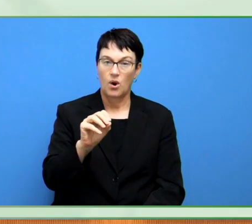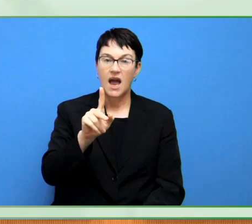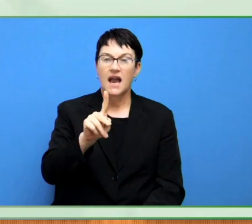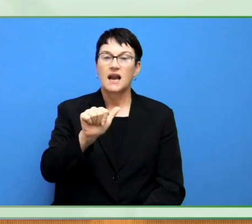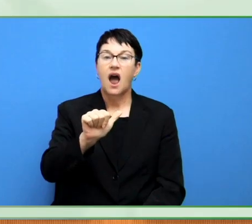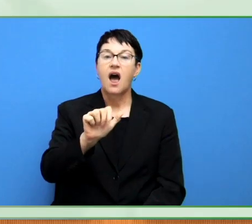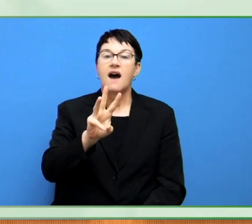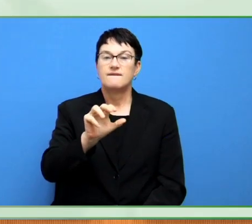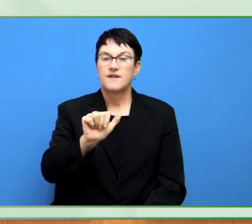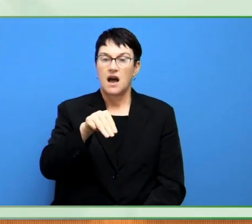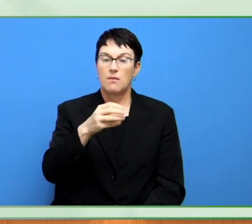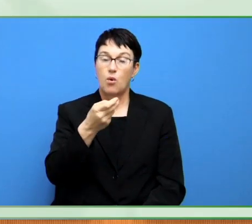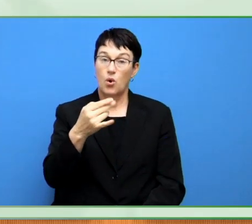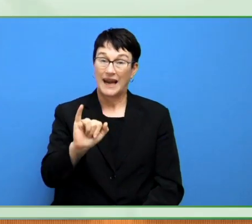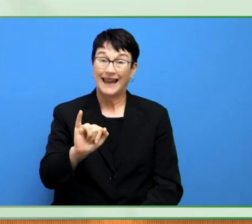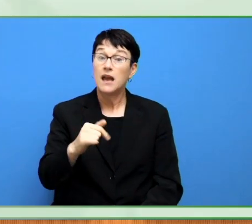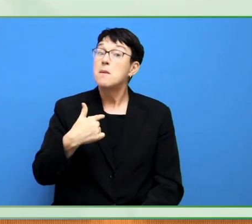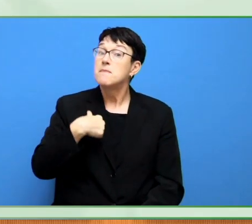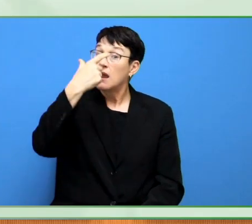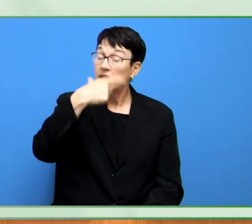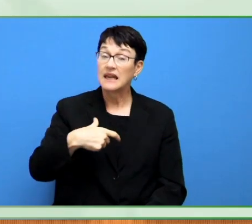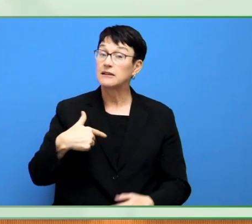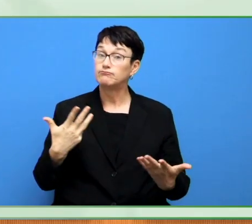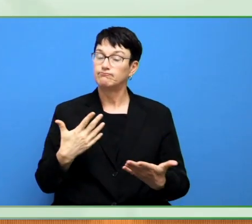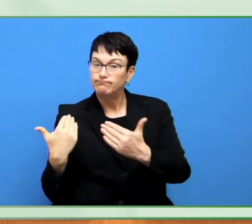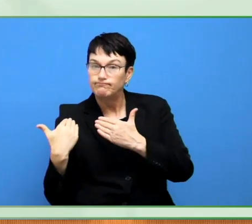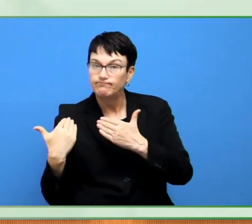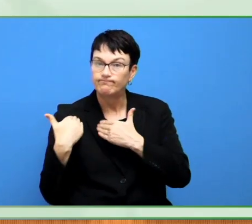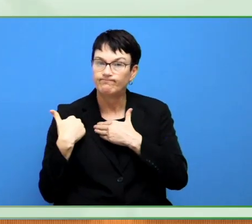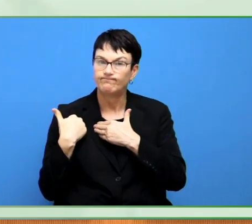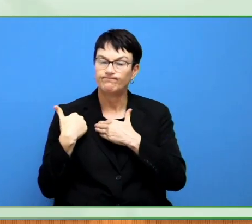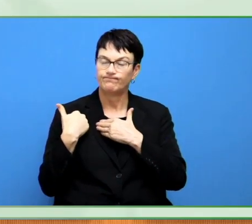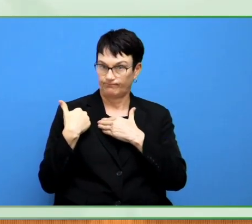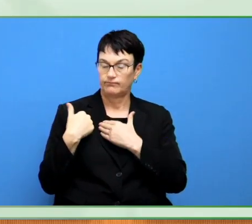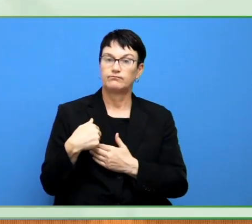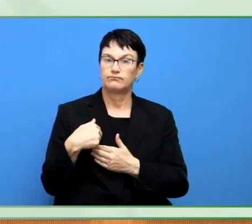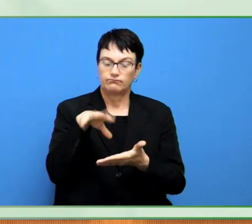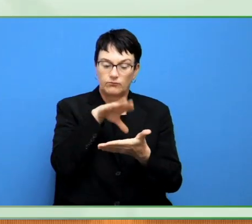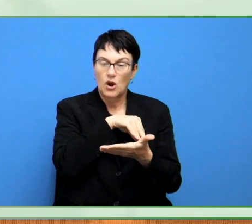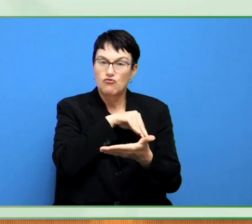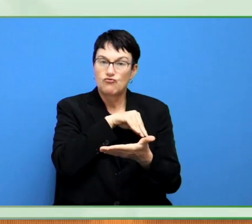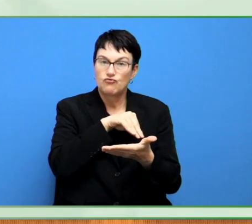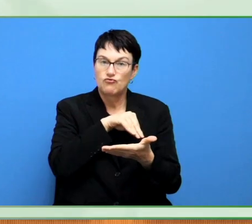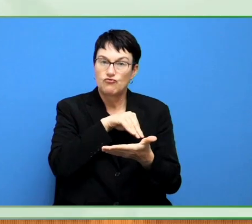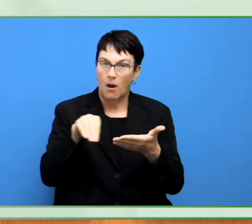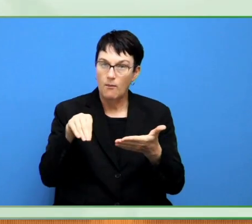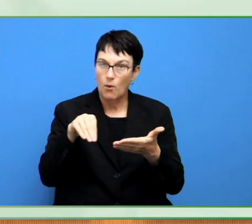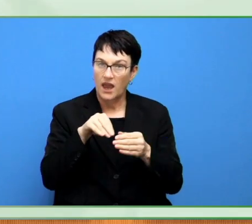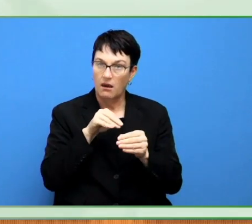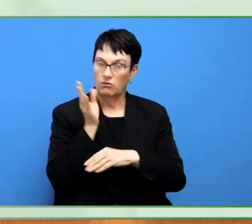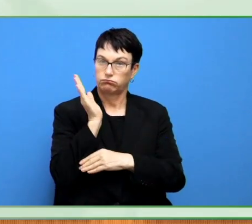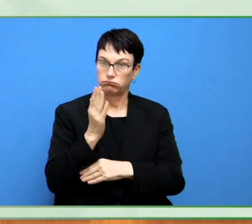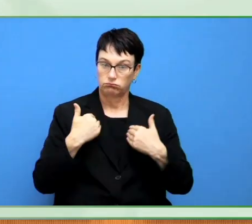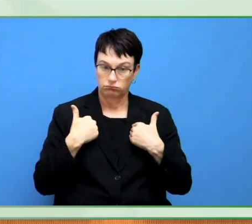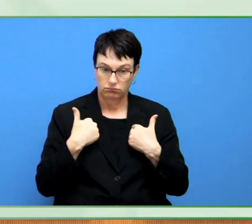Telecommunication Union. It's the United Nations agency, part of the United Nations